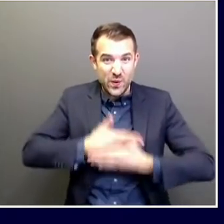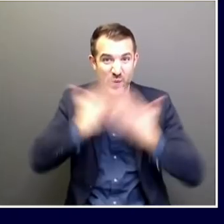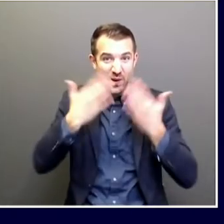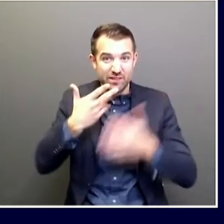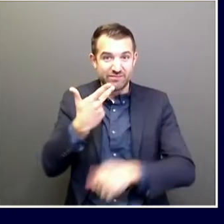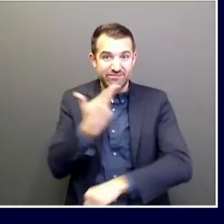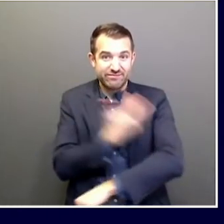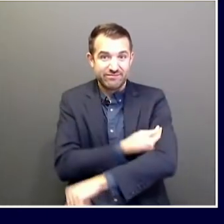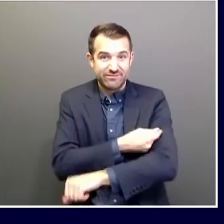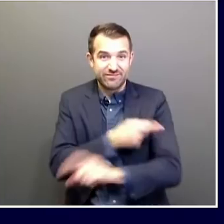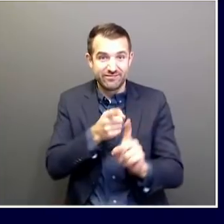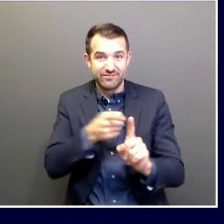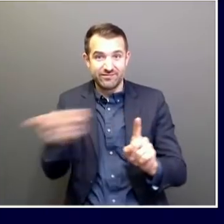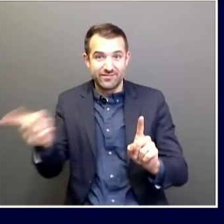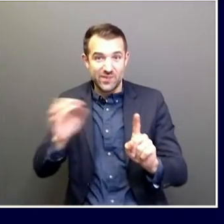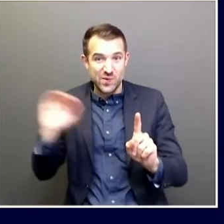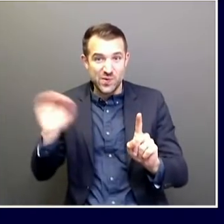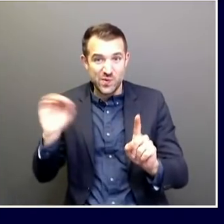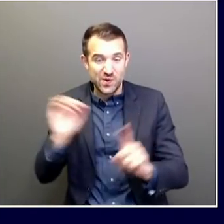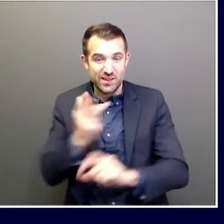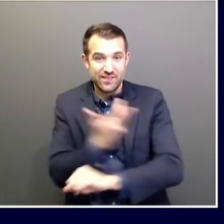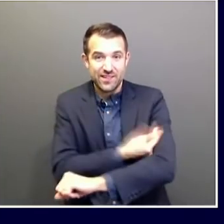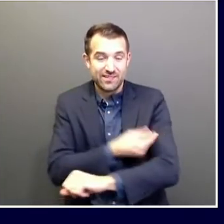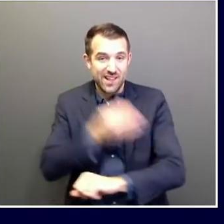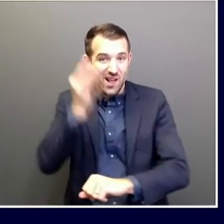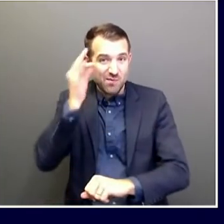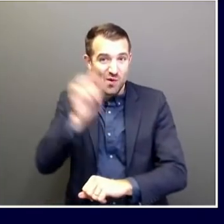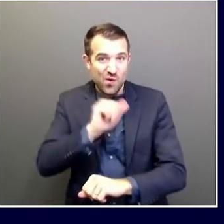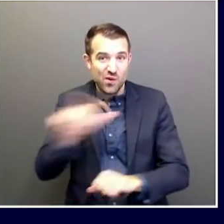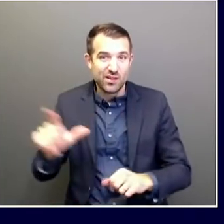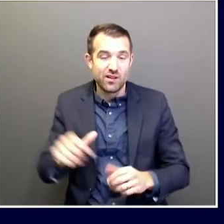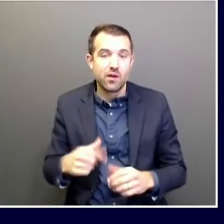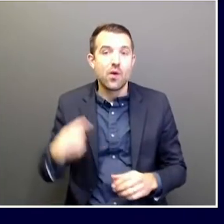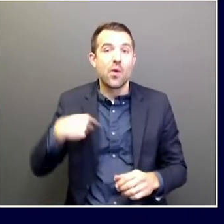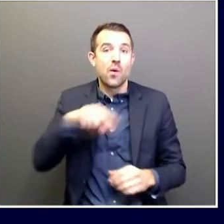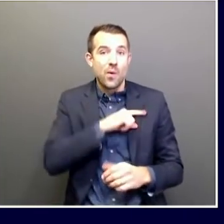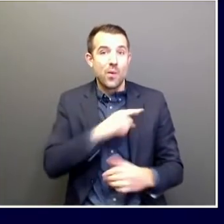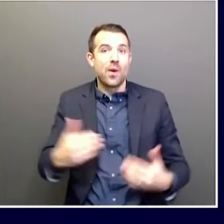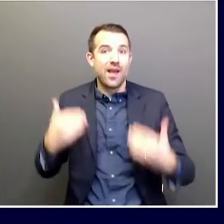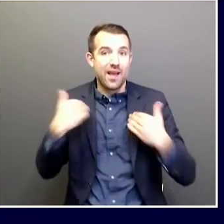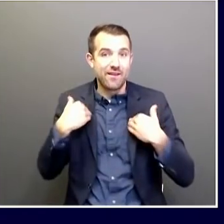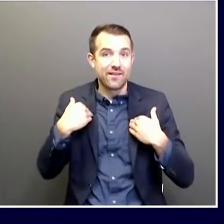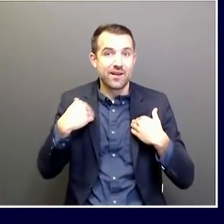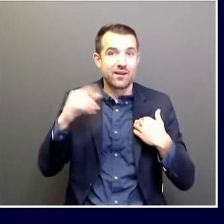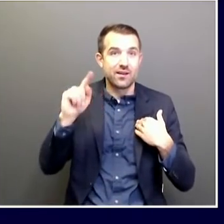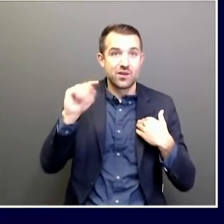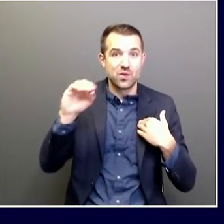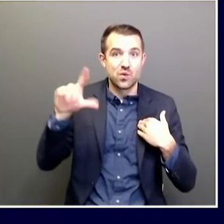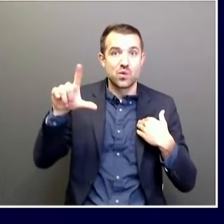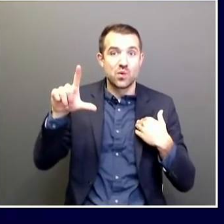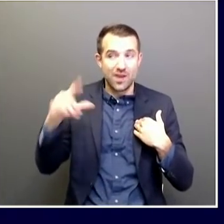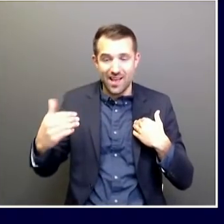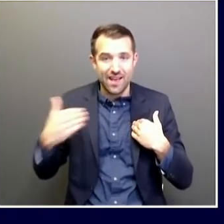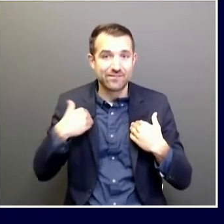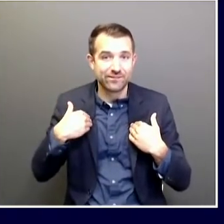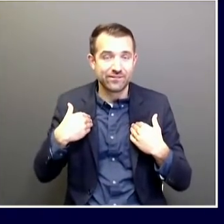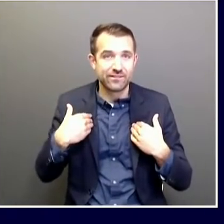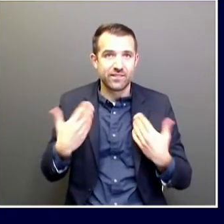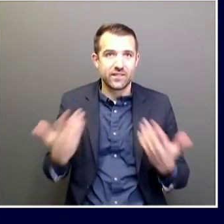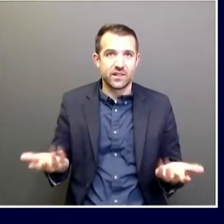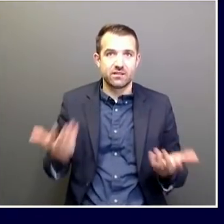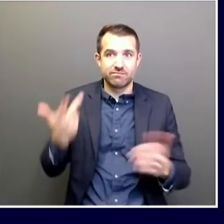people safe, which is to get vaccinated. All that said, we do continue all of our work to implement all of our